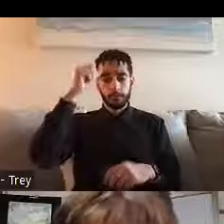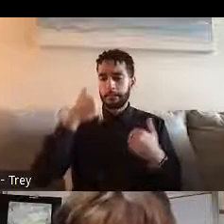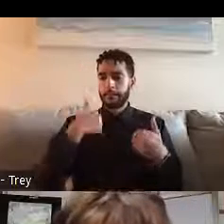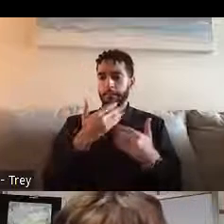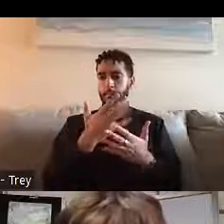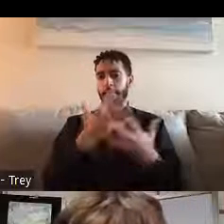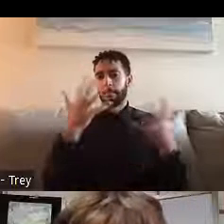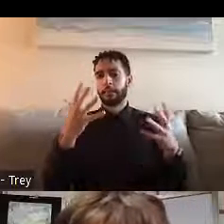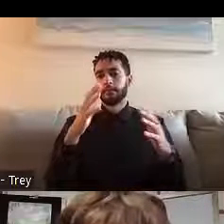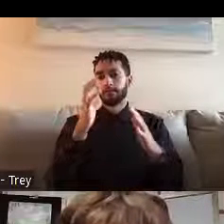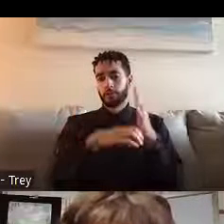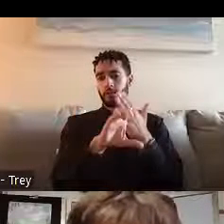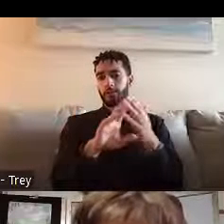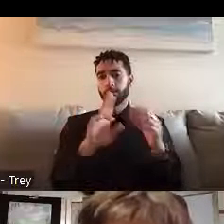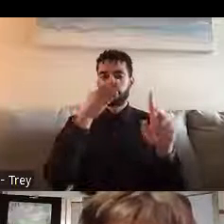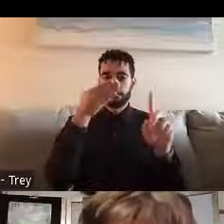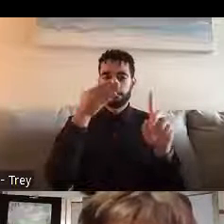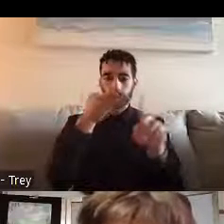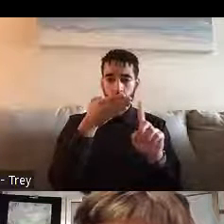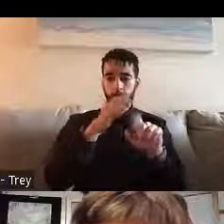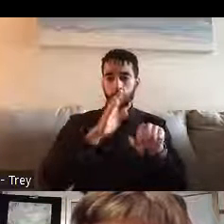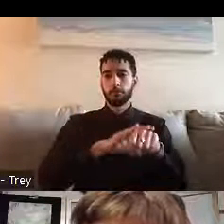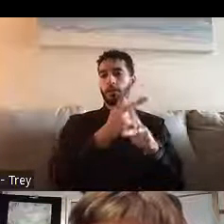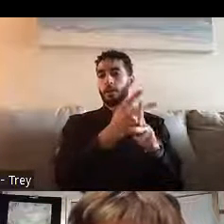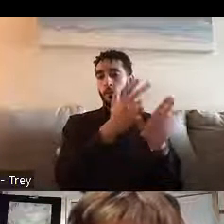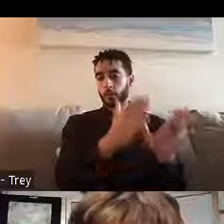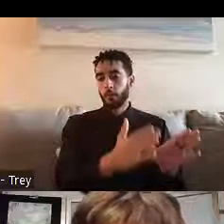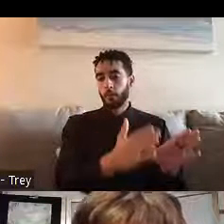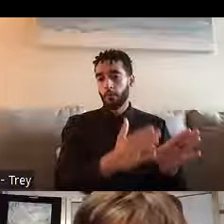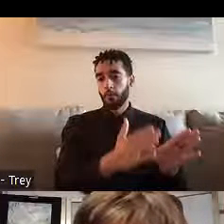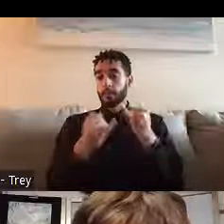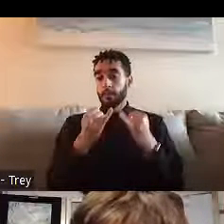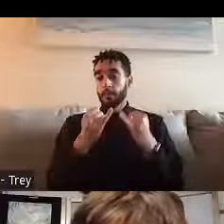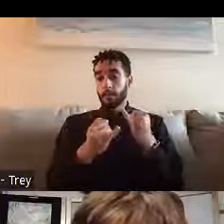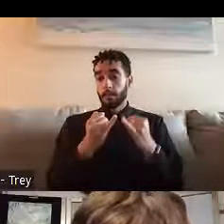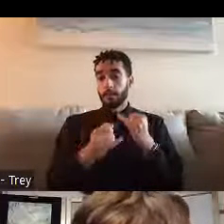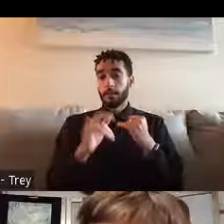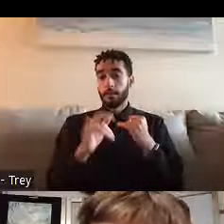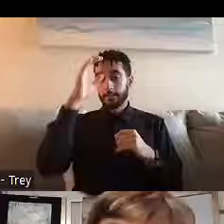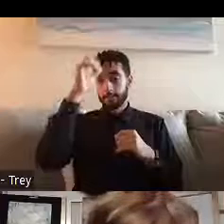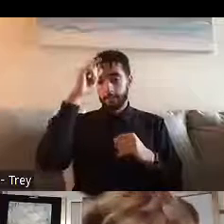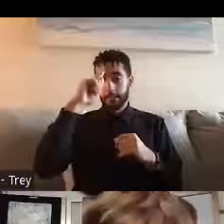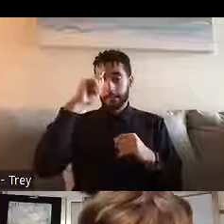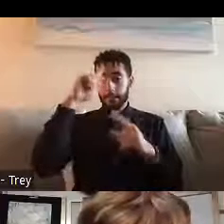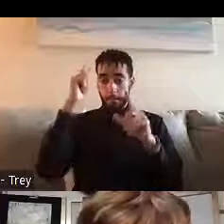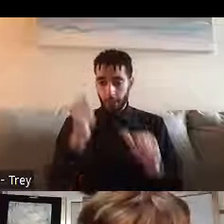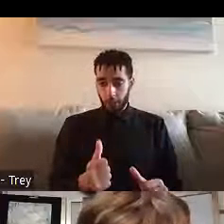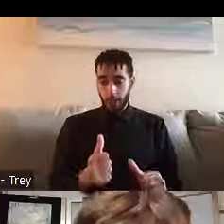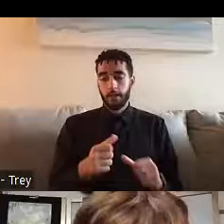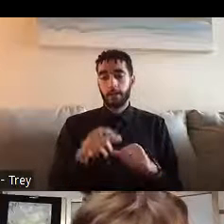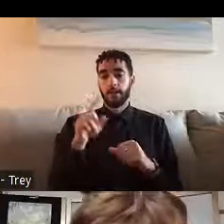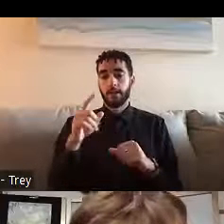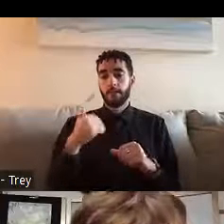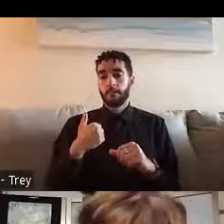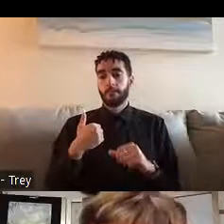And lastly, ethnicity and the dementia. This is the 3rd edition, which has chapters on a variety of